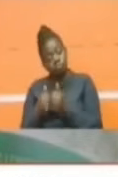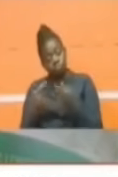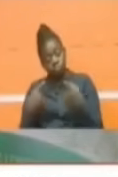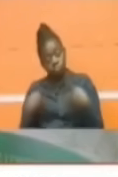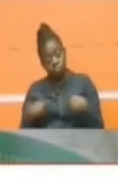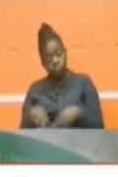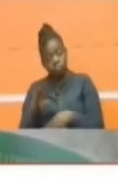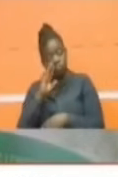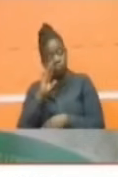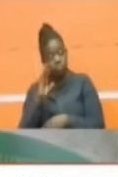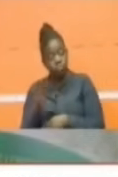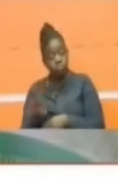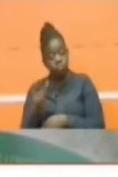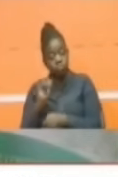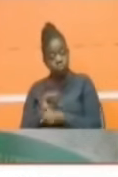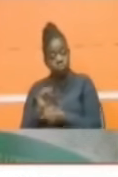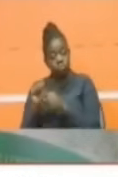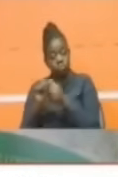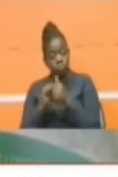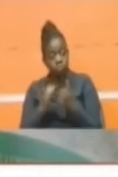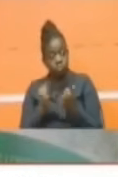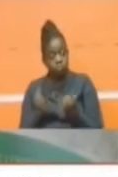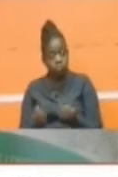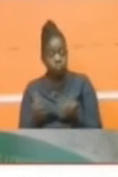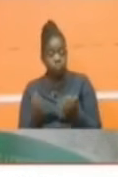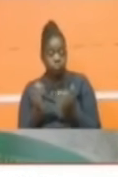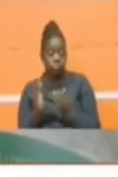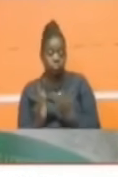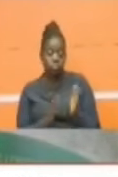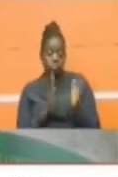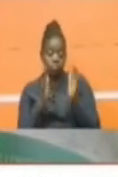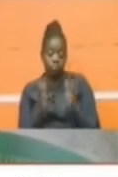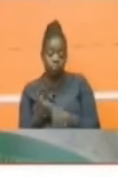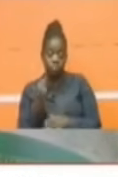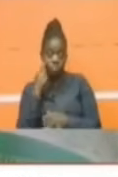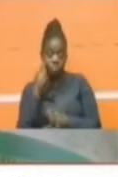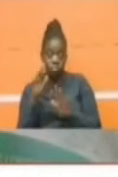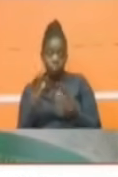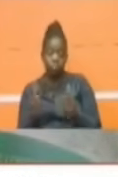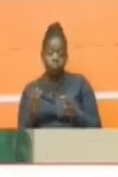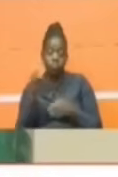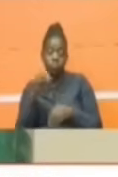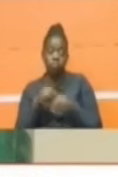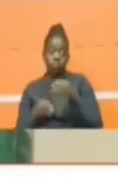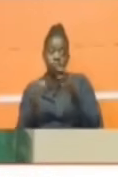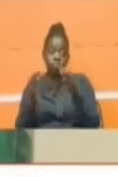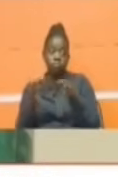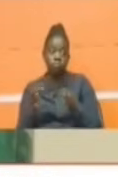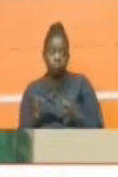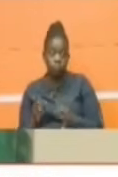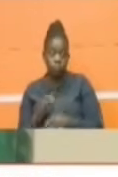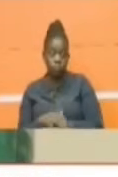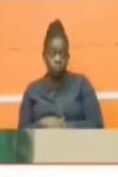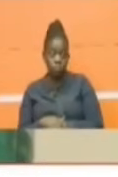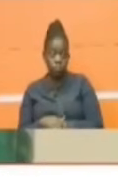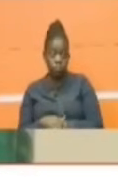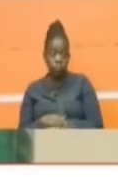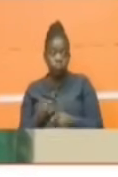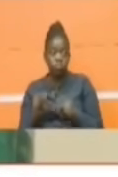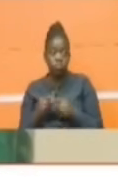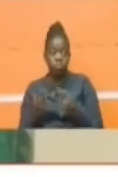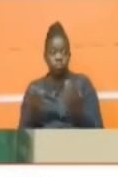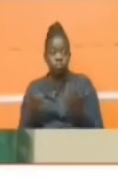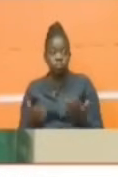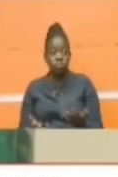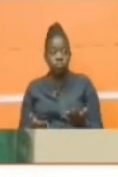be working with the organizers to see how we can contribute financially. As Crown Beverages